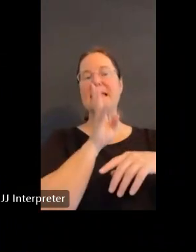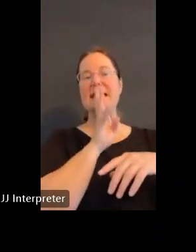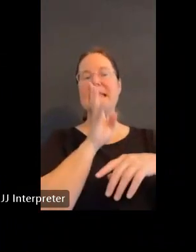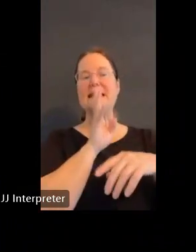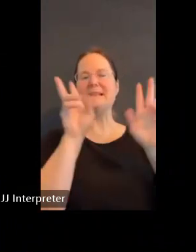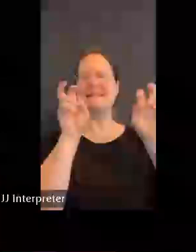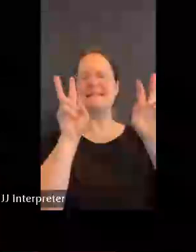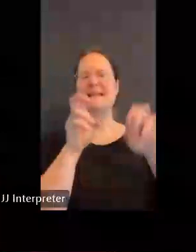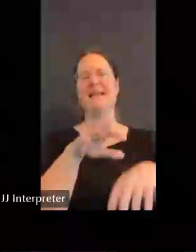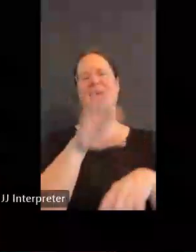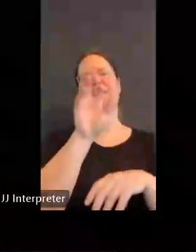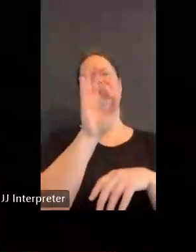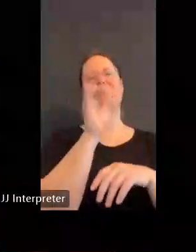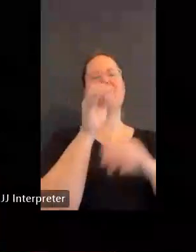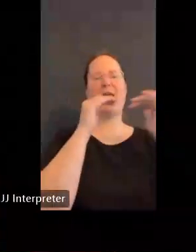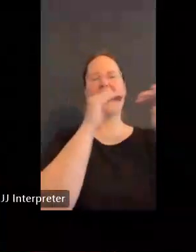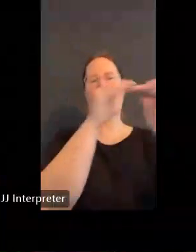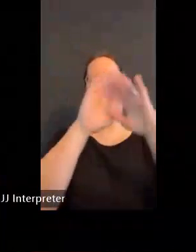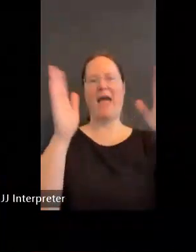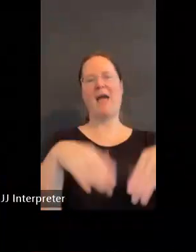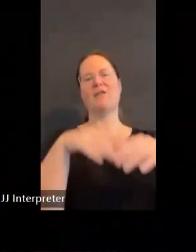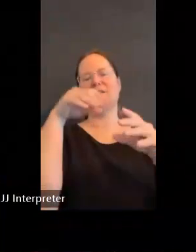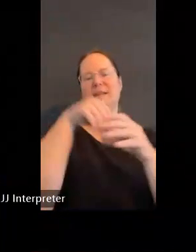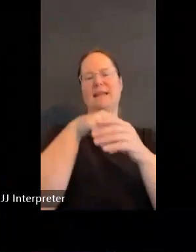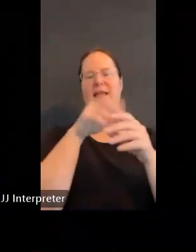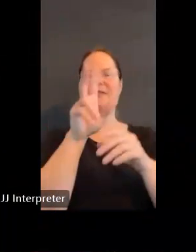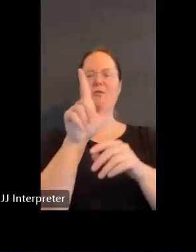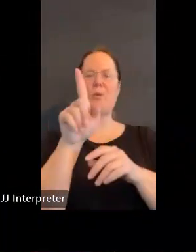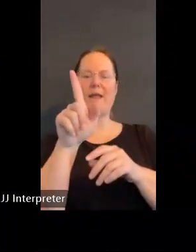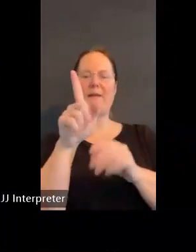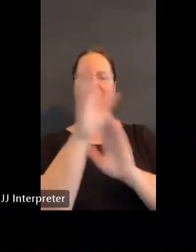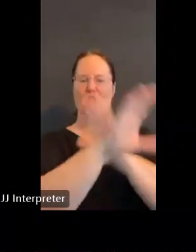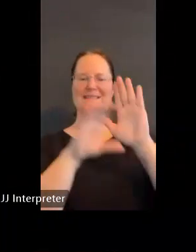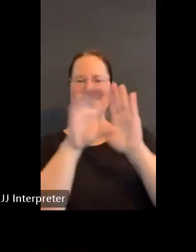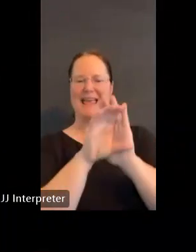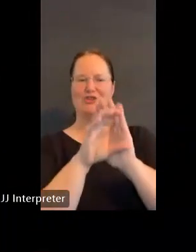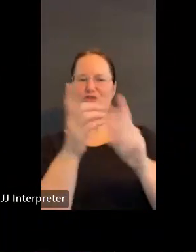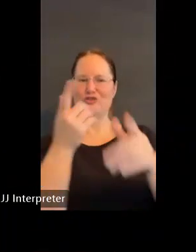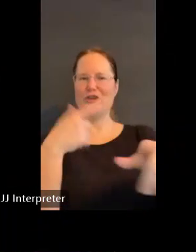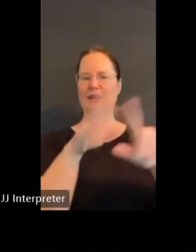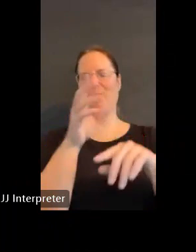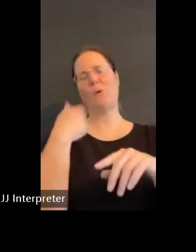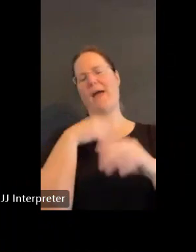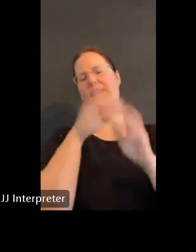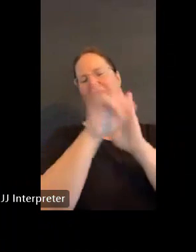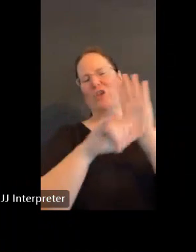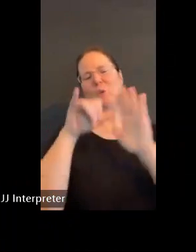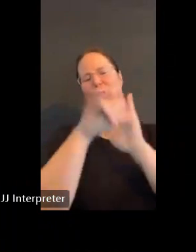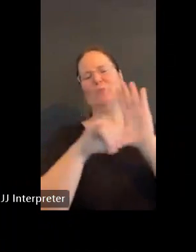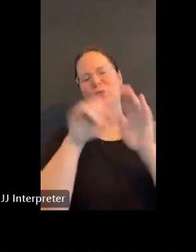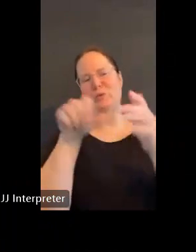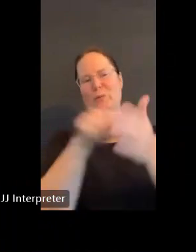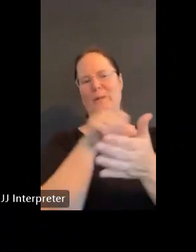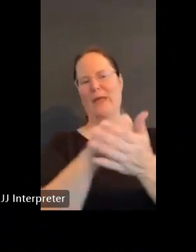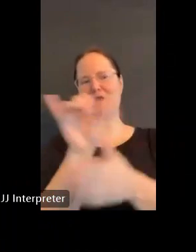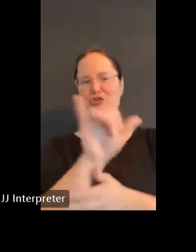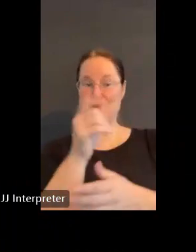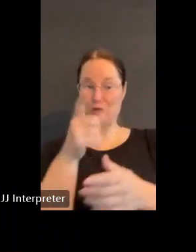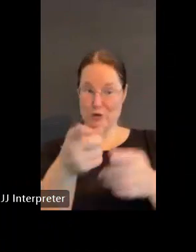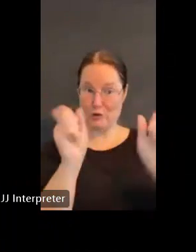interview format, we've got all of those on our YouTube page. And there are some great topics there.